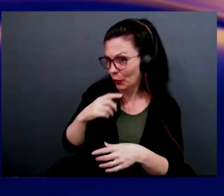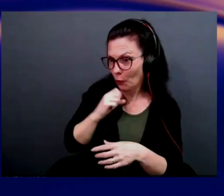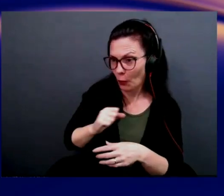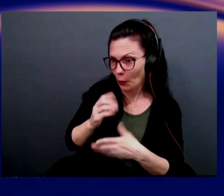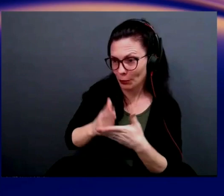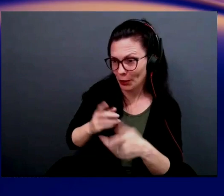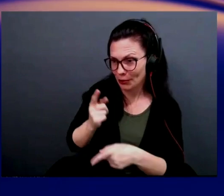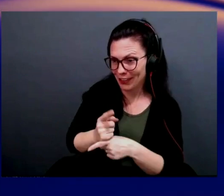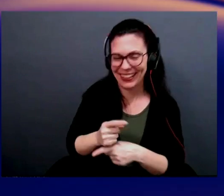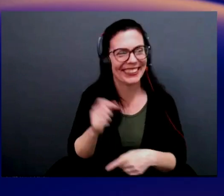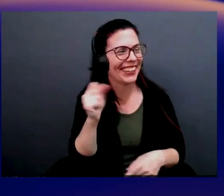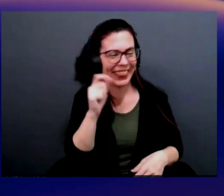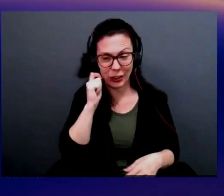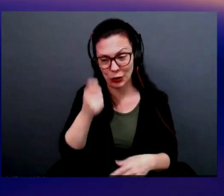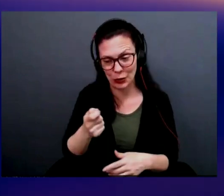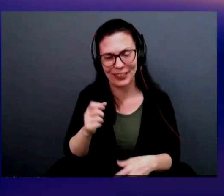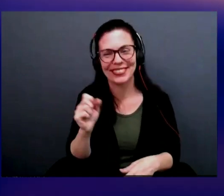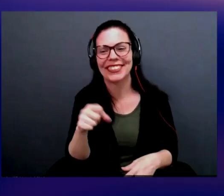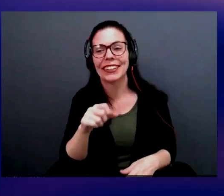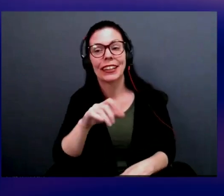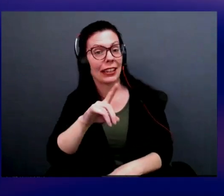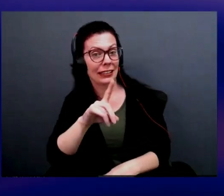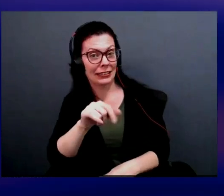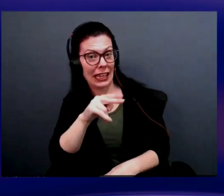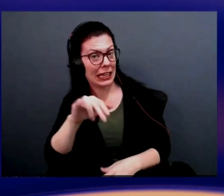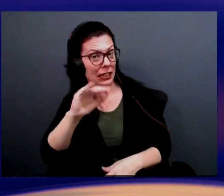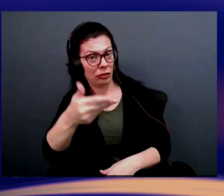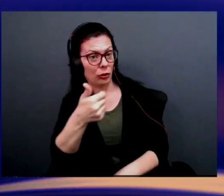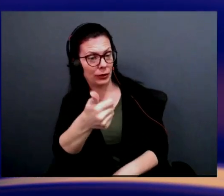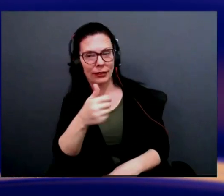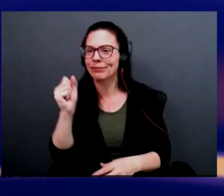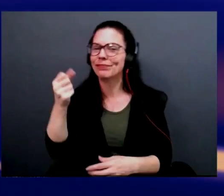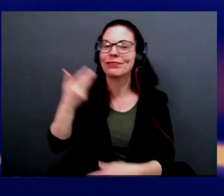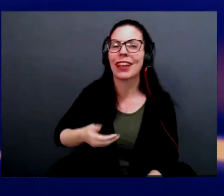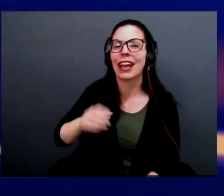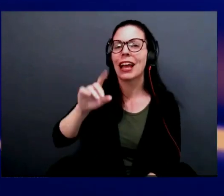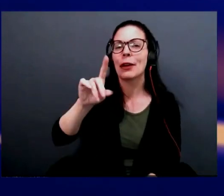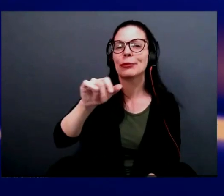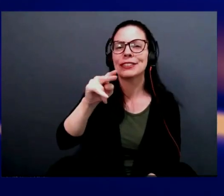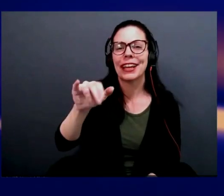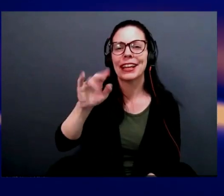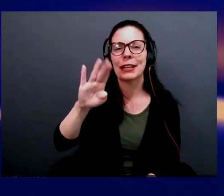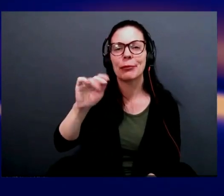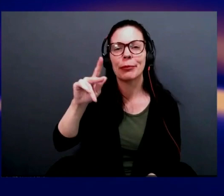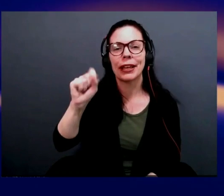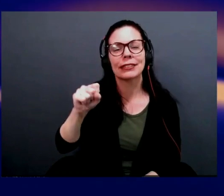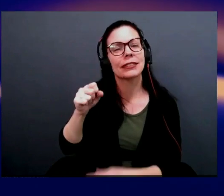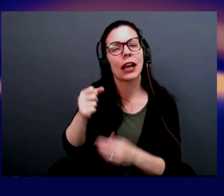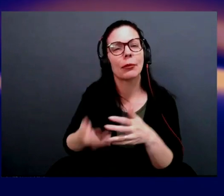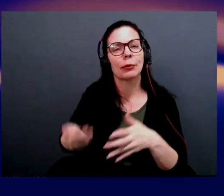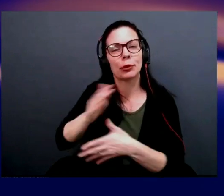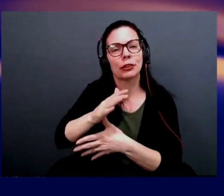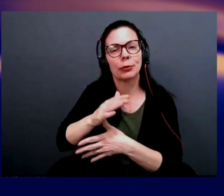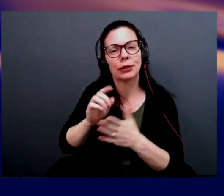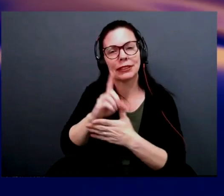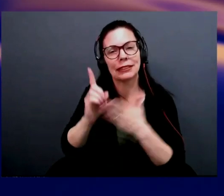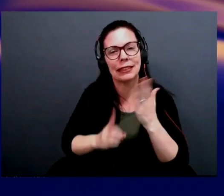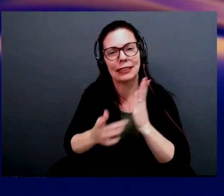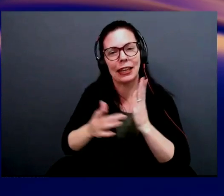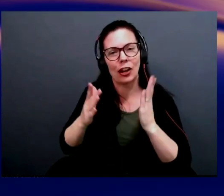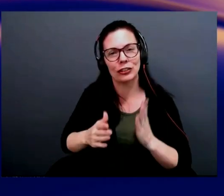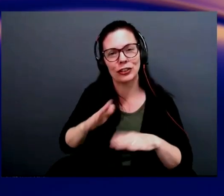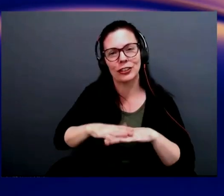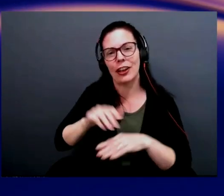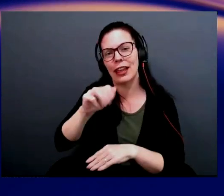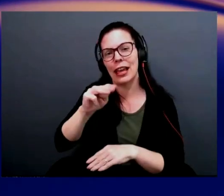yes. That's cool. Danny, you want to introduce yourself? Yeah, my name is Danny Banks. I'm a principal design technologist on the Amplify team, and